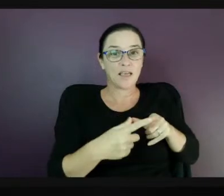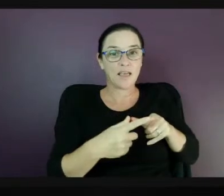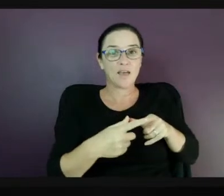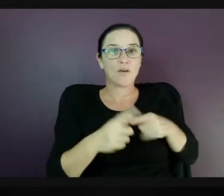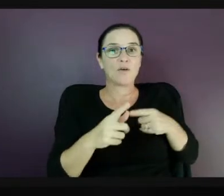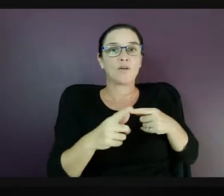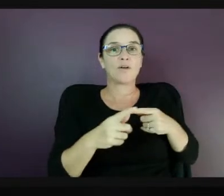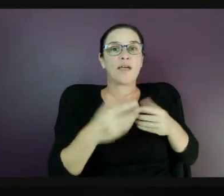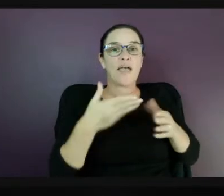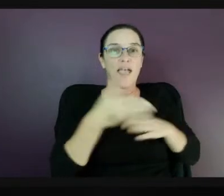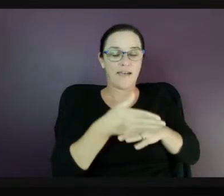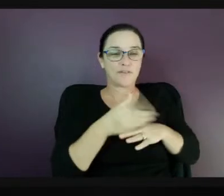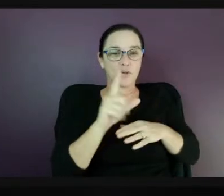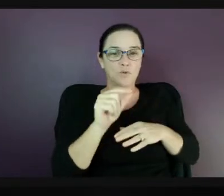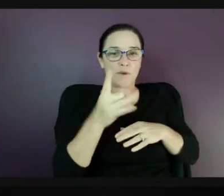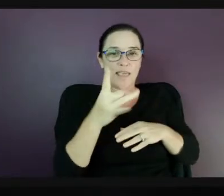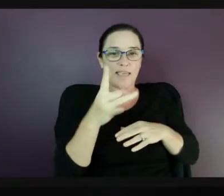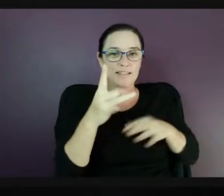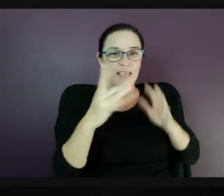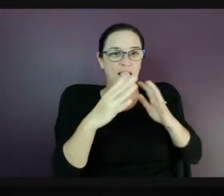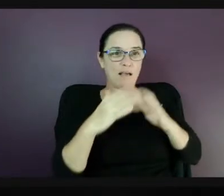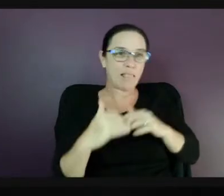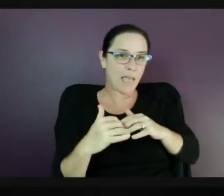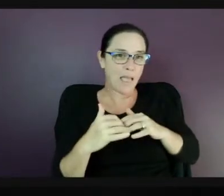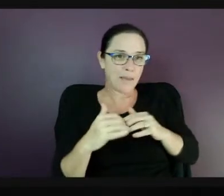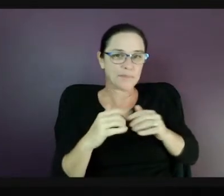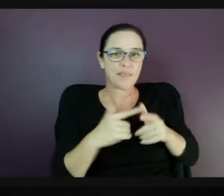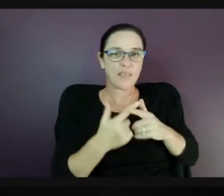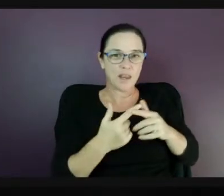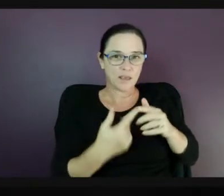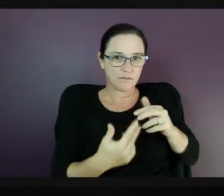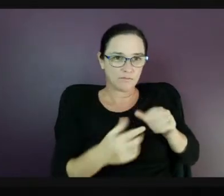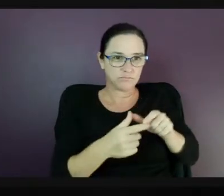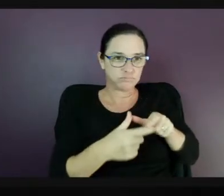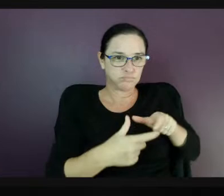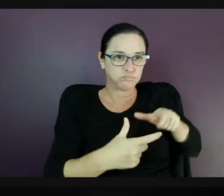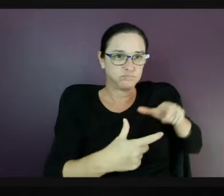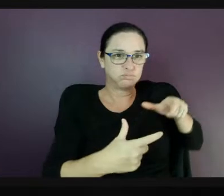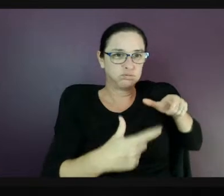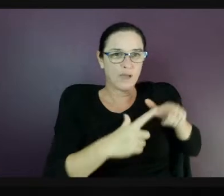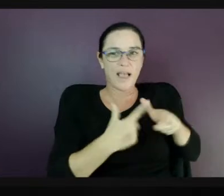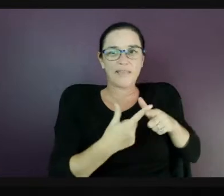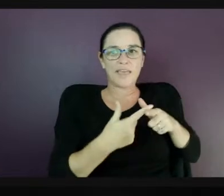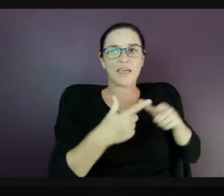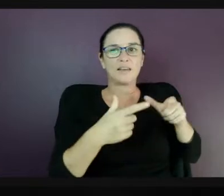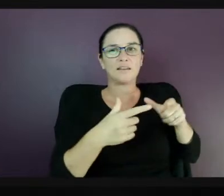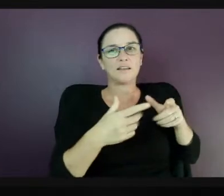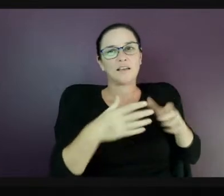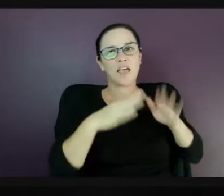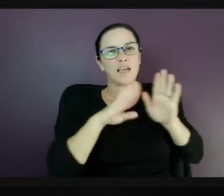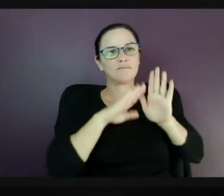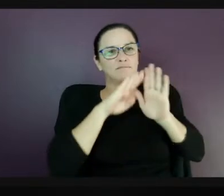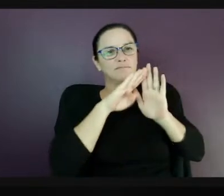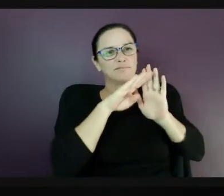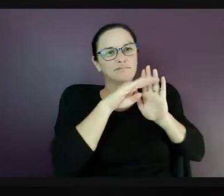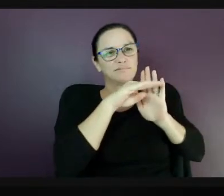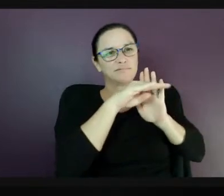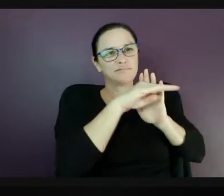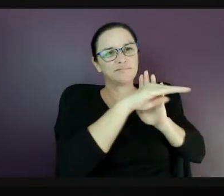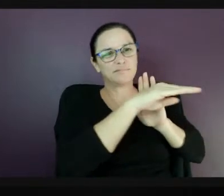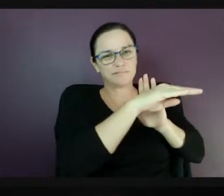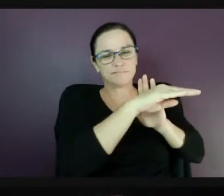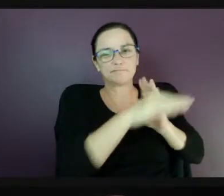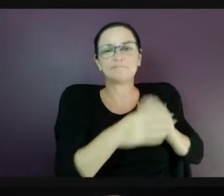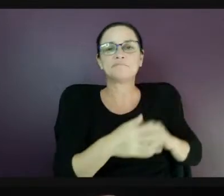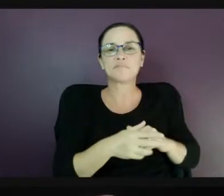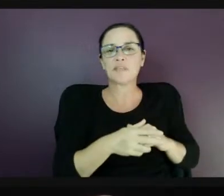post-2018 collapse, right? This thing is rising up. At some point, you expect it to get flatter and flatter and flatter and even out. Very similar